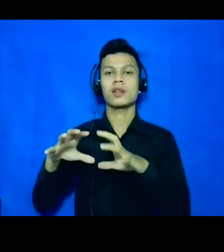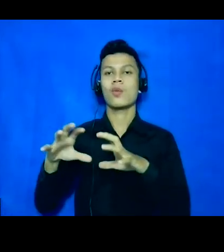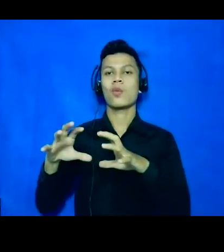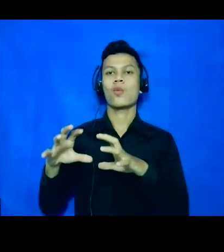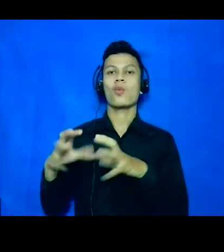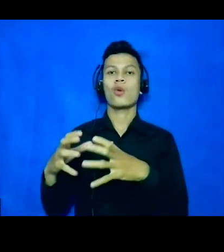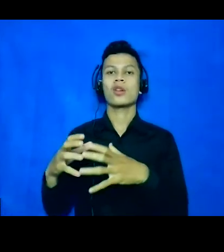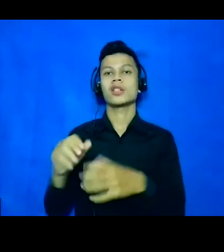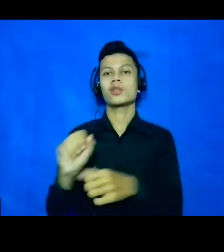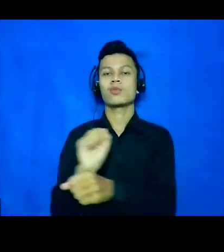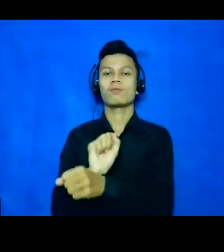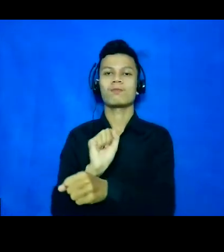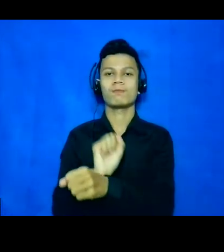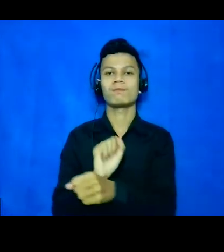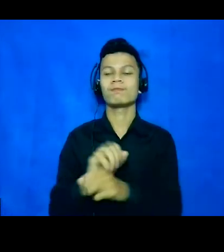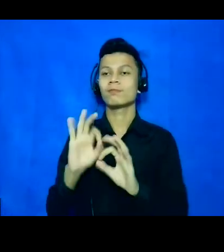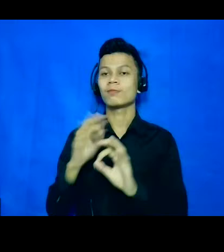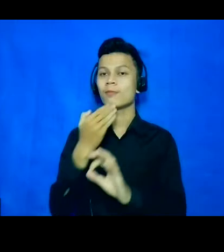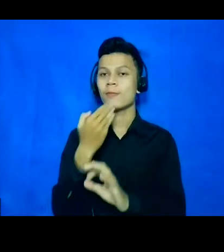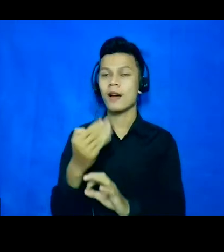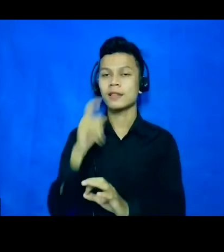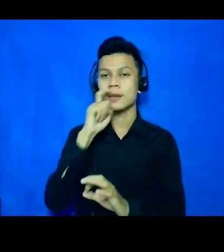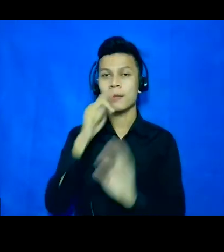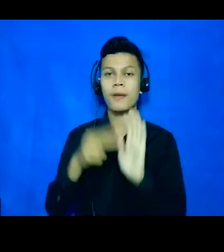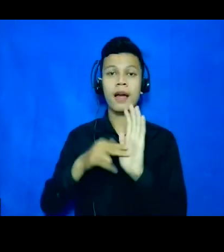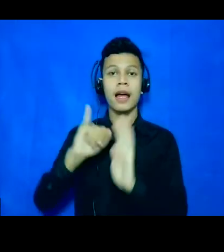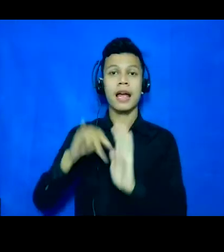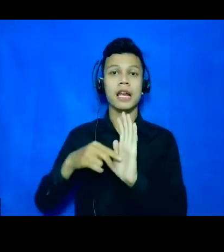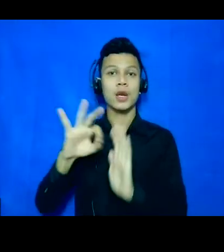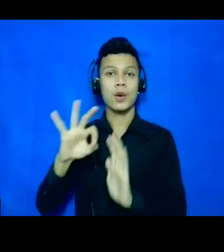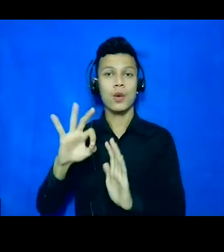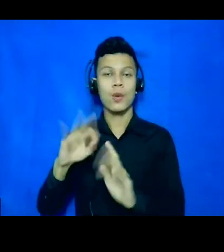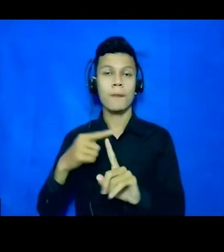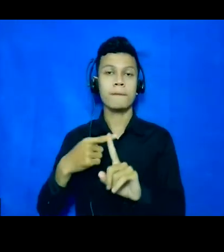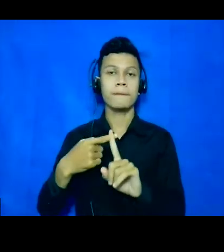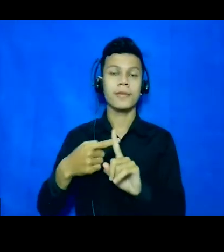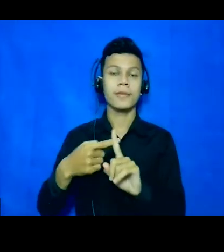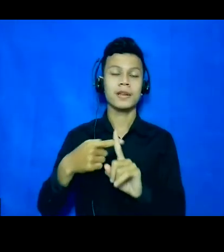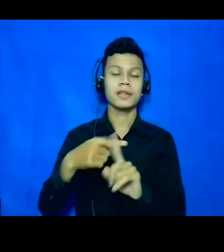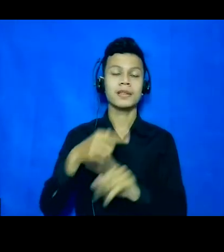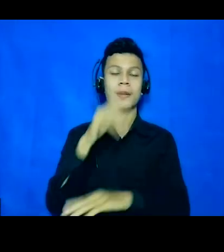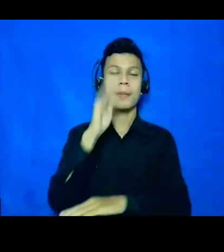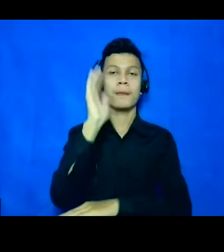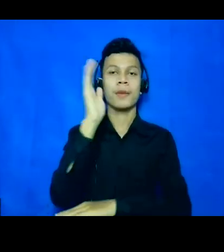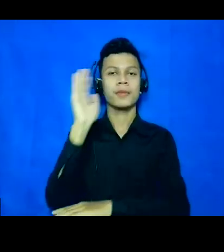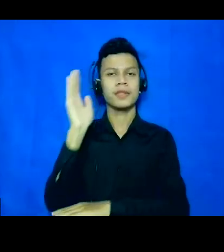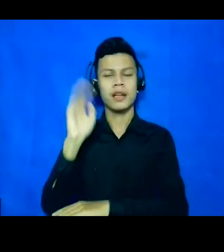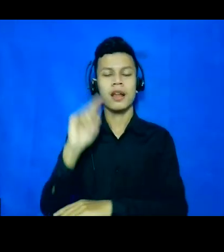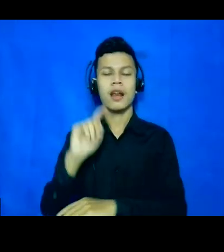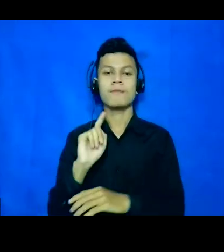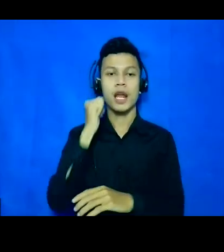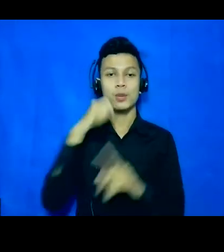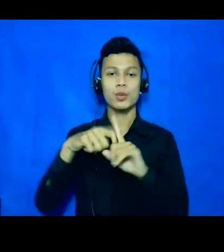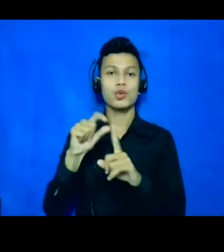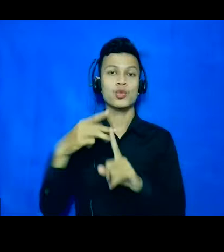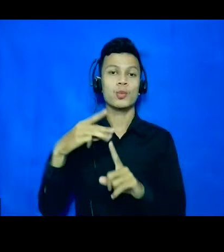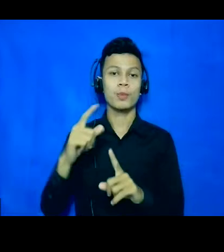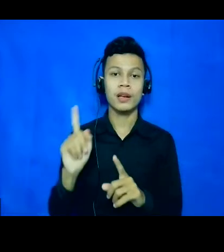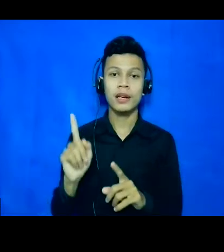Thanks also to all speakers, Ms. Cooper from UNICEF,